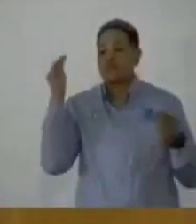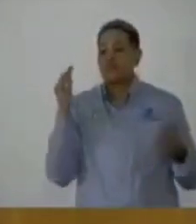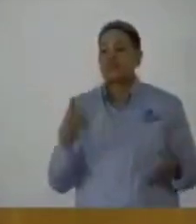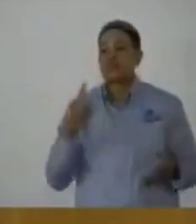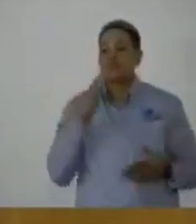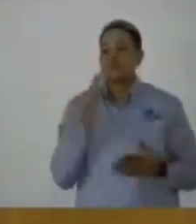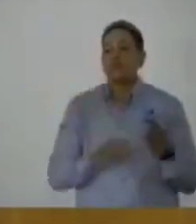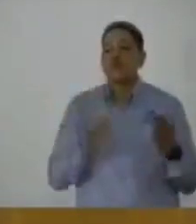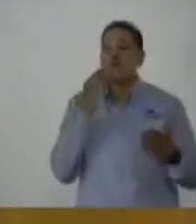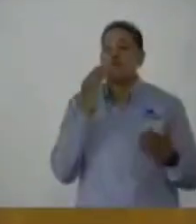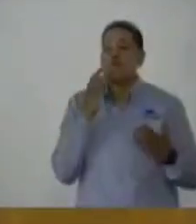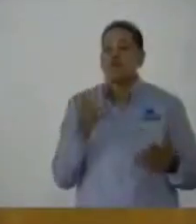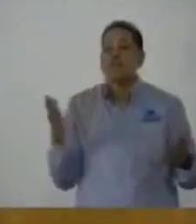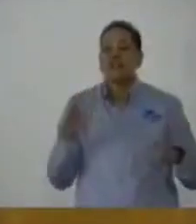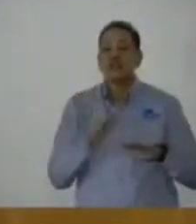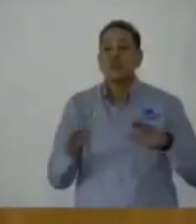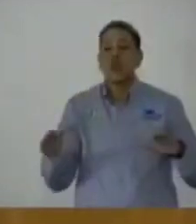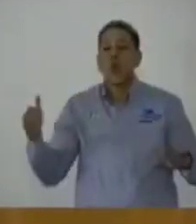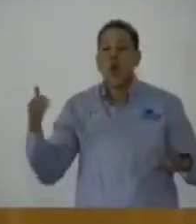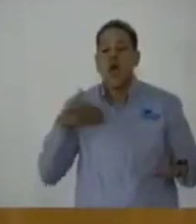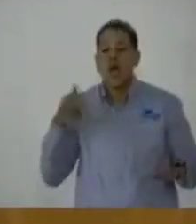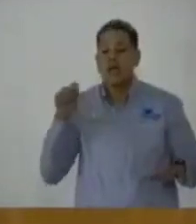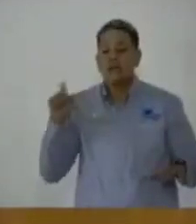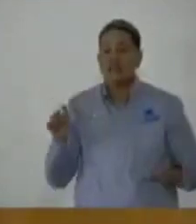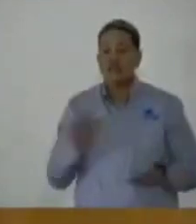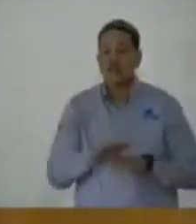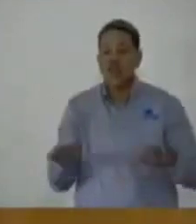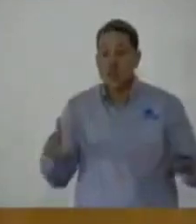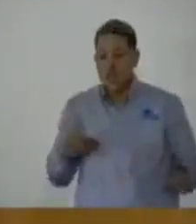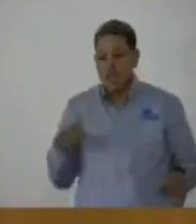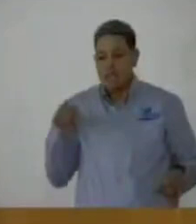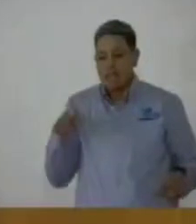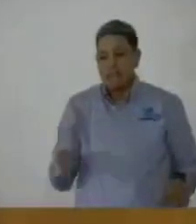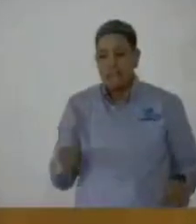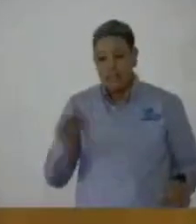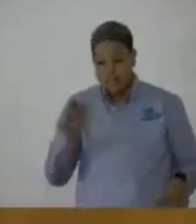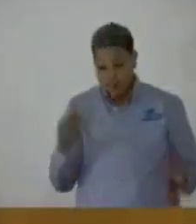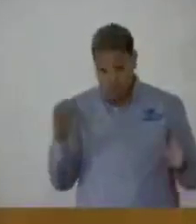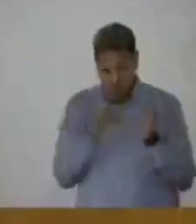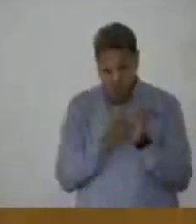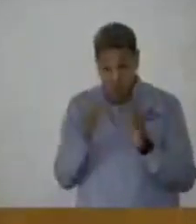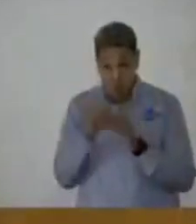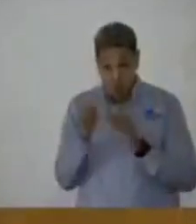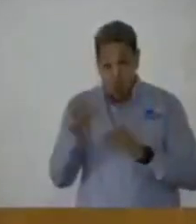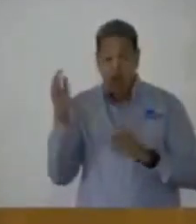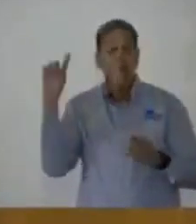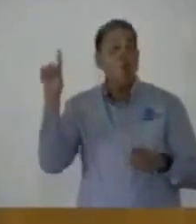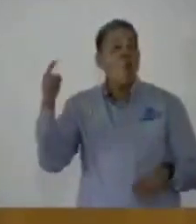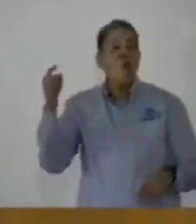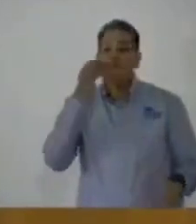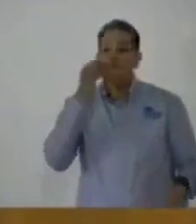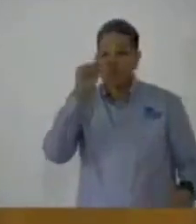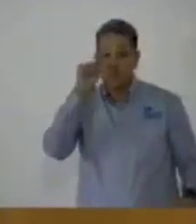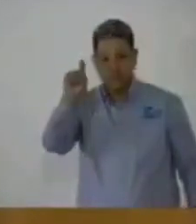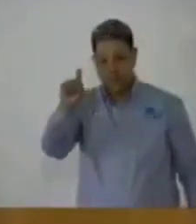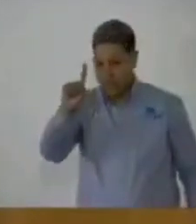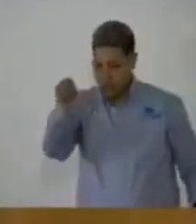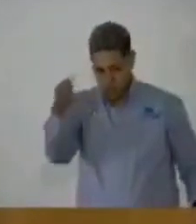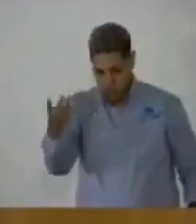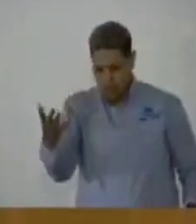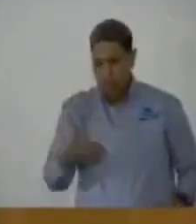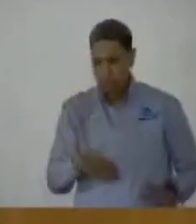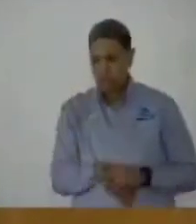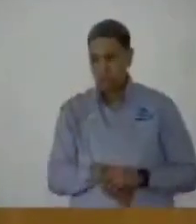some food item that don't have taxes. So I'm saying this 40,000 is on food items that have taxes.